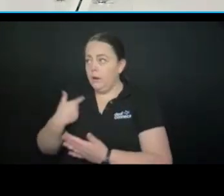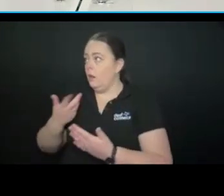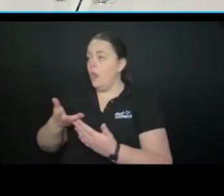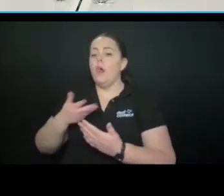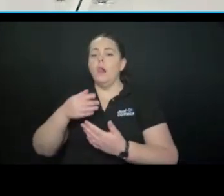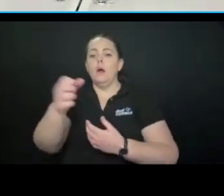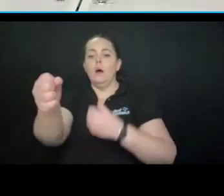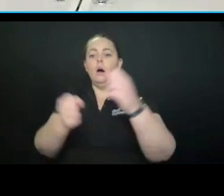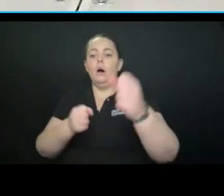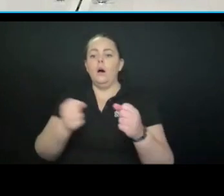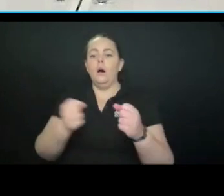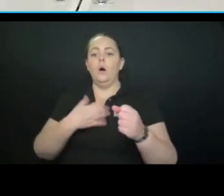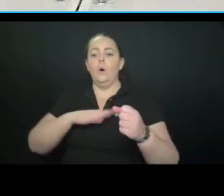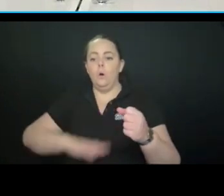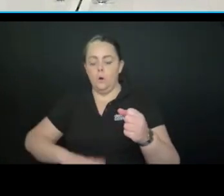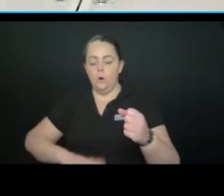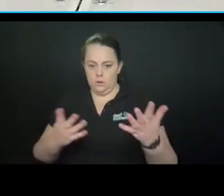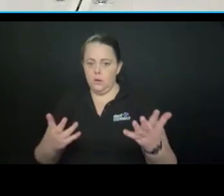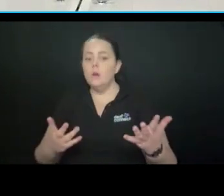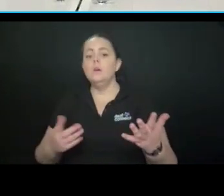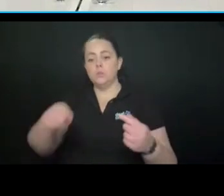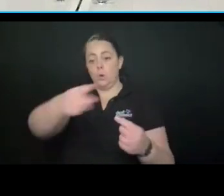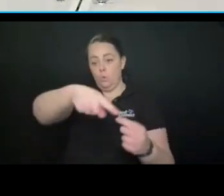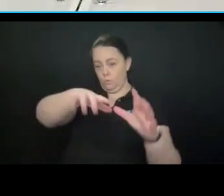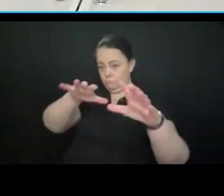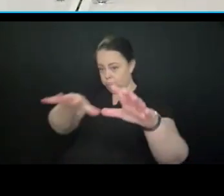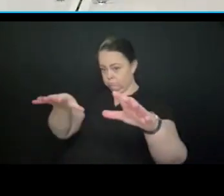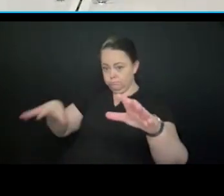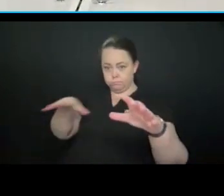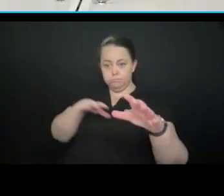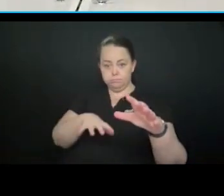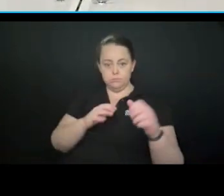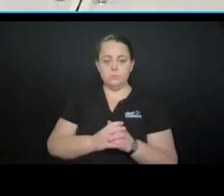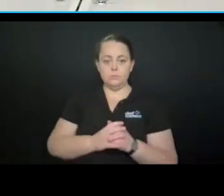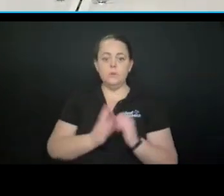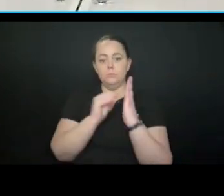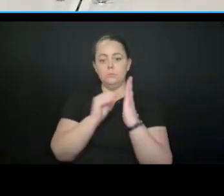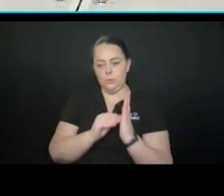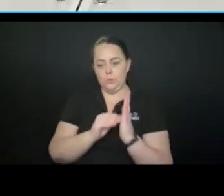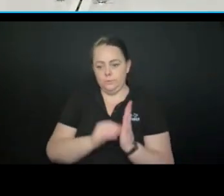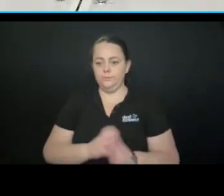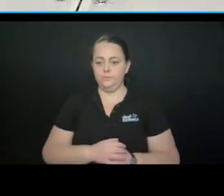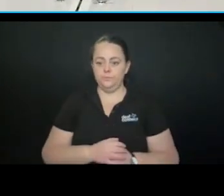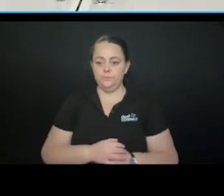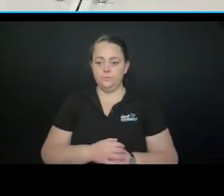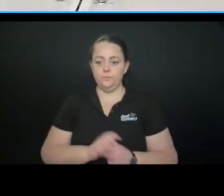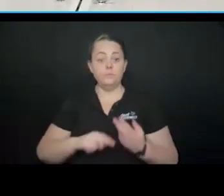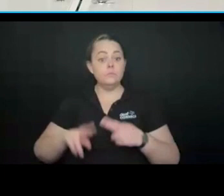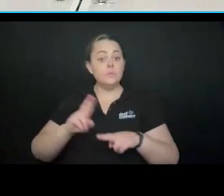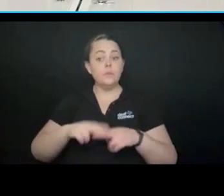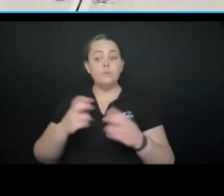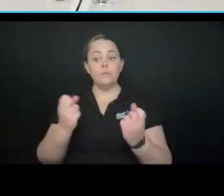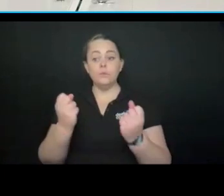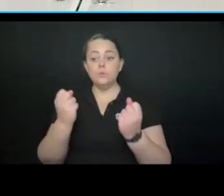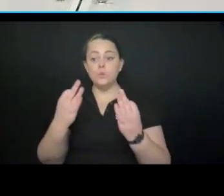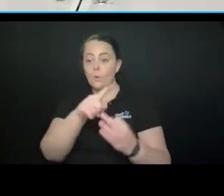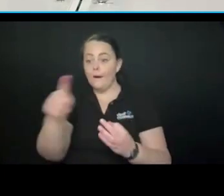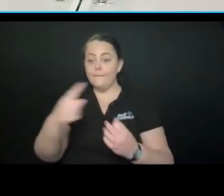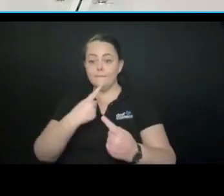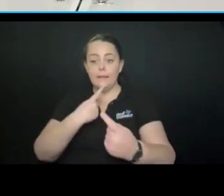time recording functions aren't available in accounting systems, services should use service level rostering reports